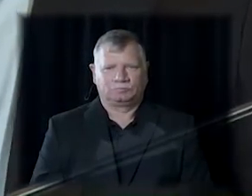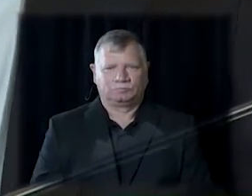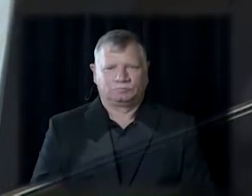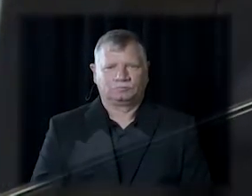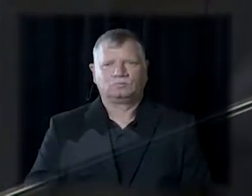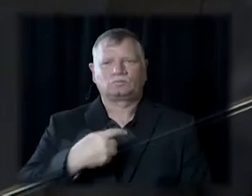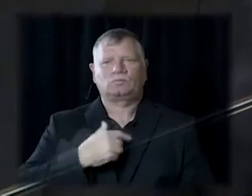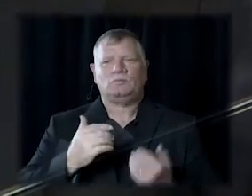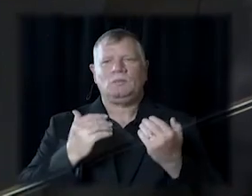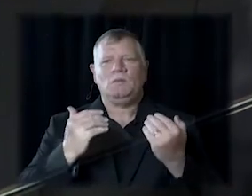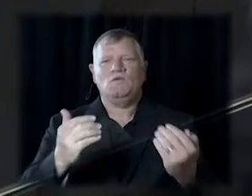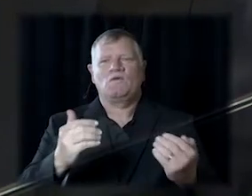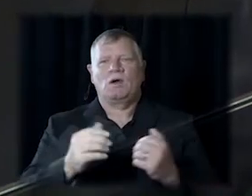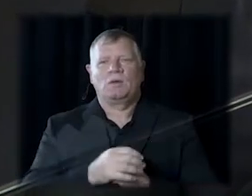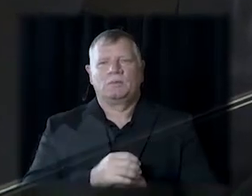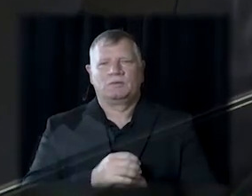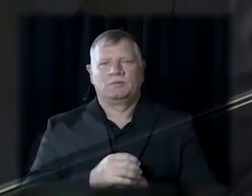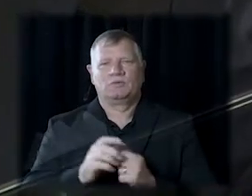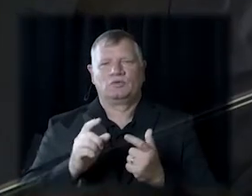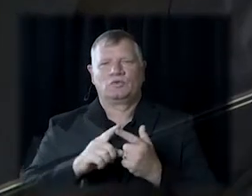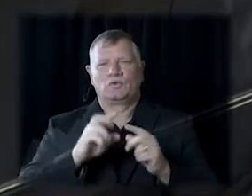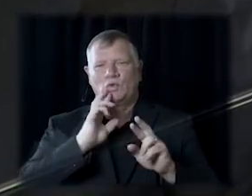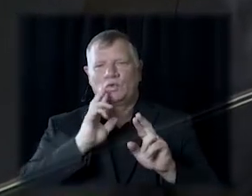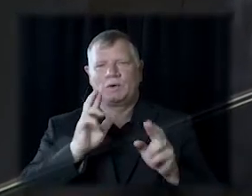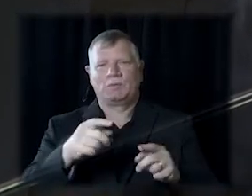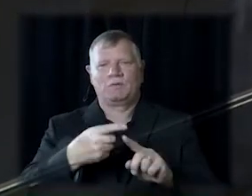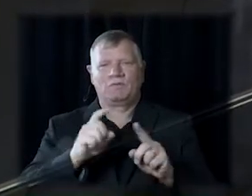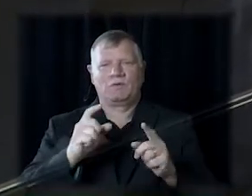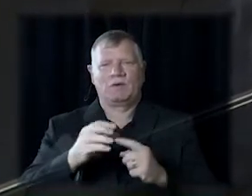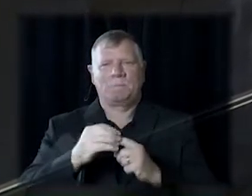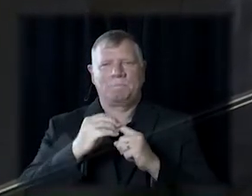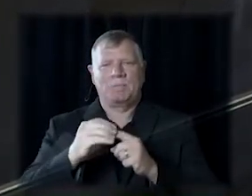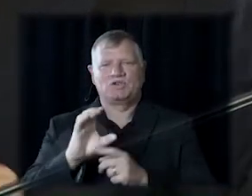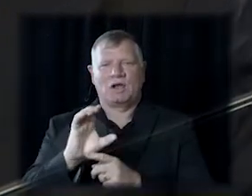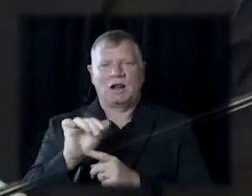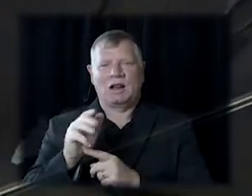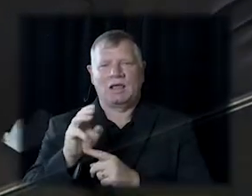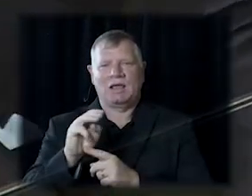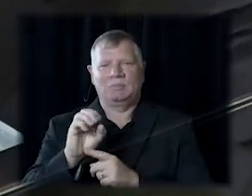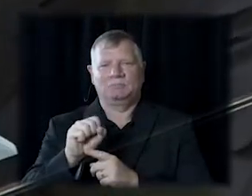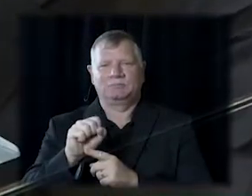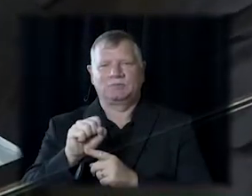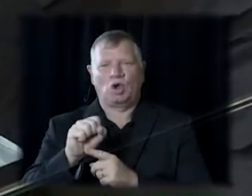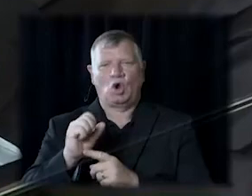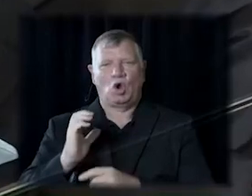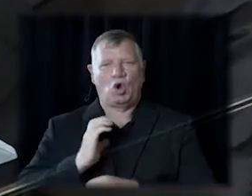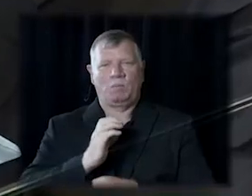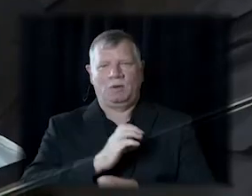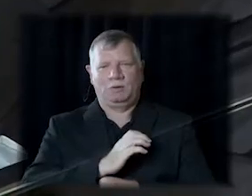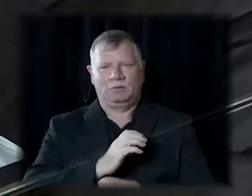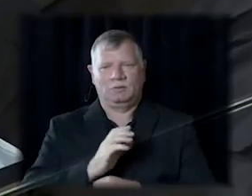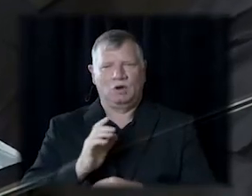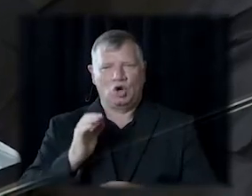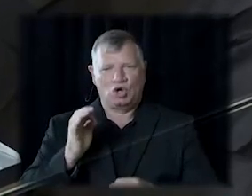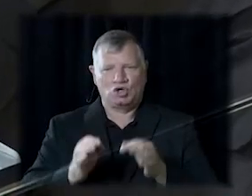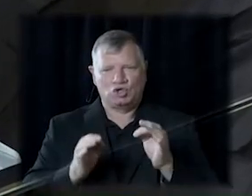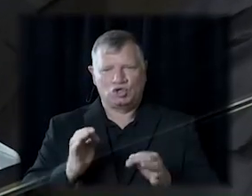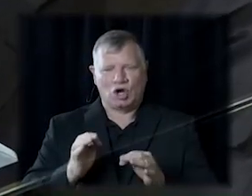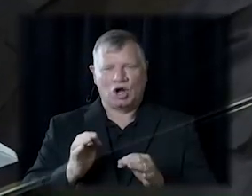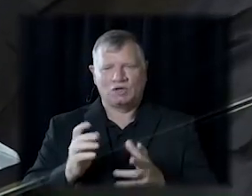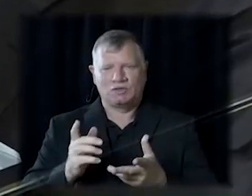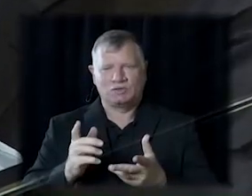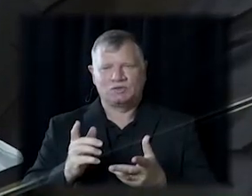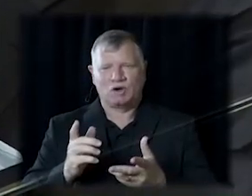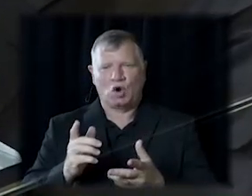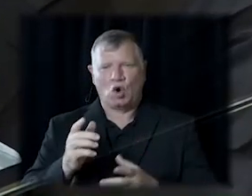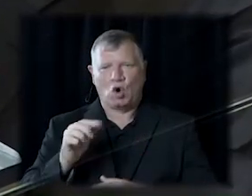Now we shall move on to a report by the Special Claims Committee. I would like to ask Judge Gonzalez, as a member of the Board